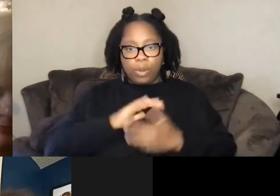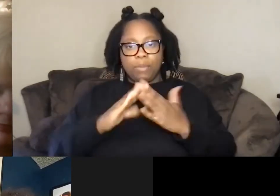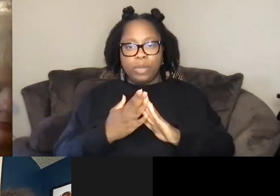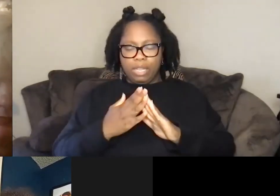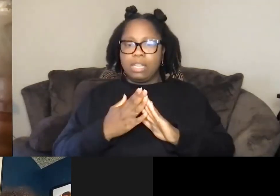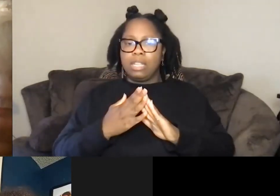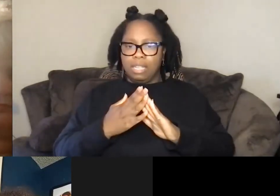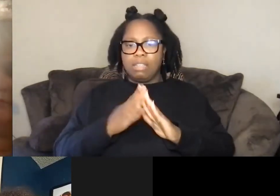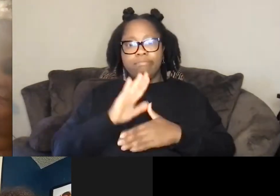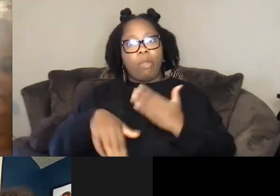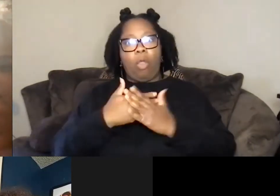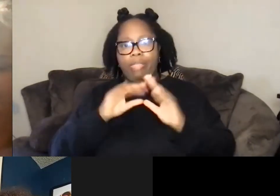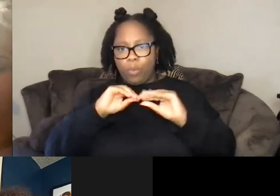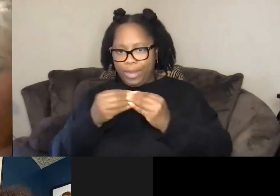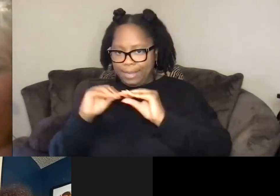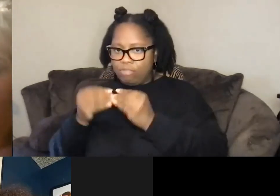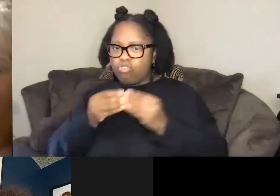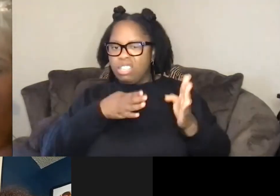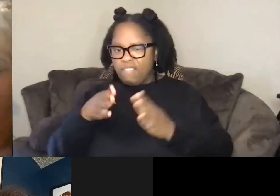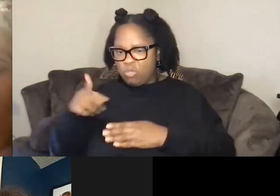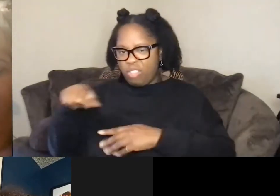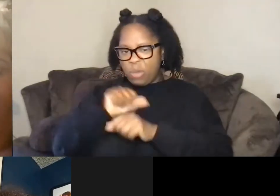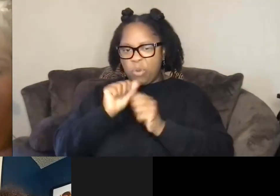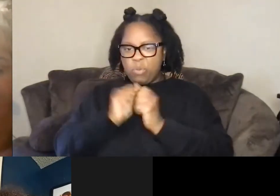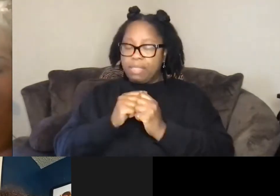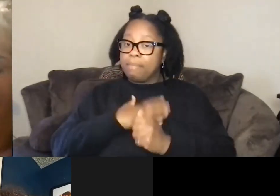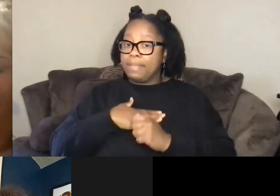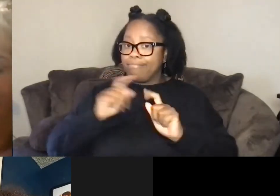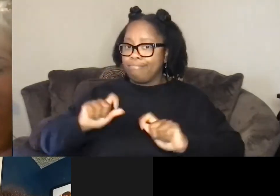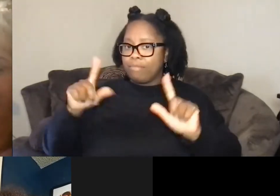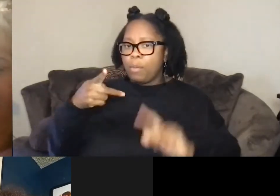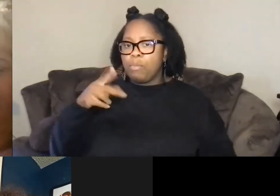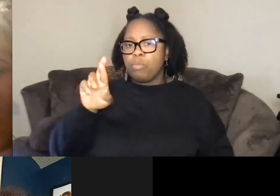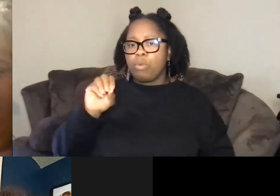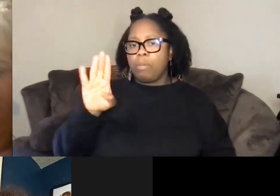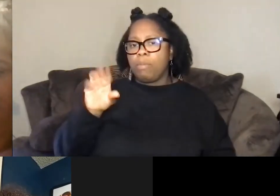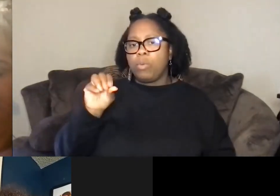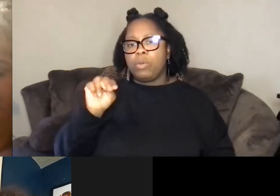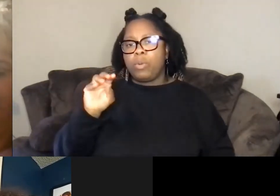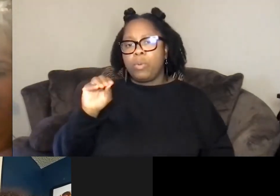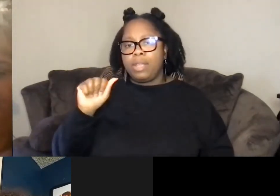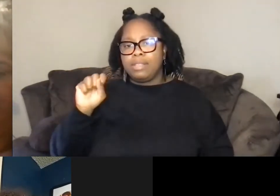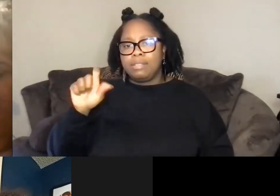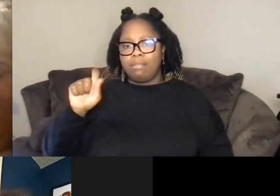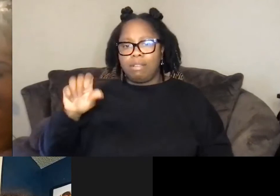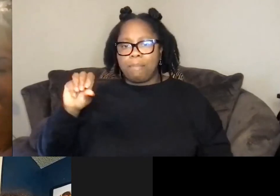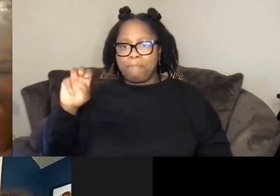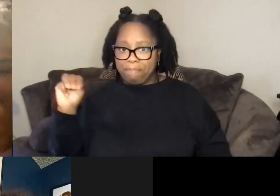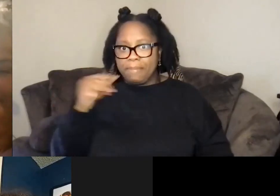the organizations and individuals that they work with. Please do visit them at Pro Bono ASL and tell folks about their